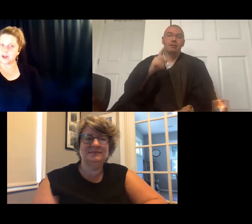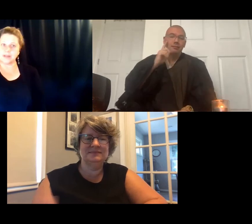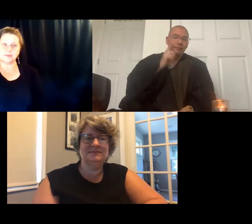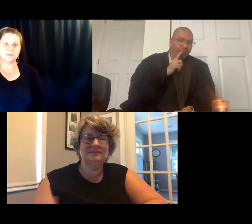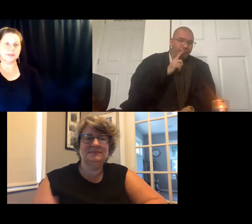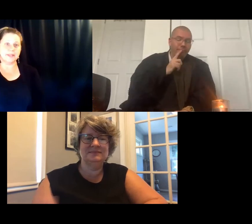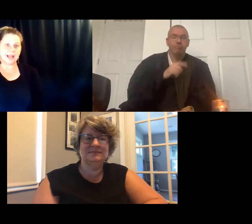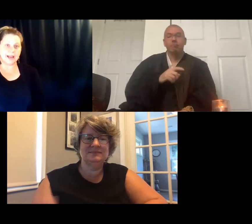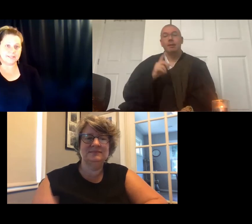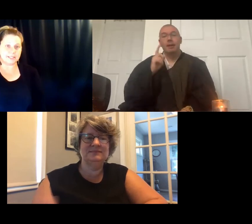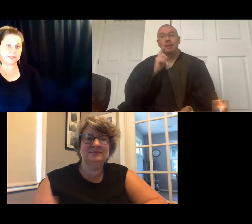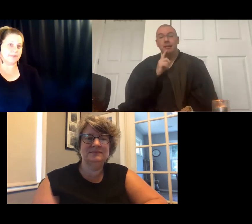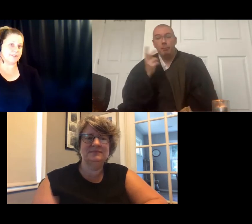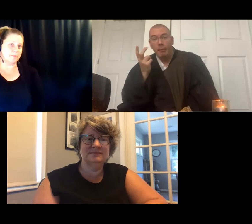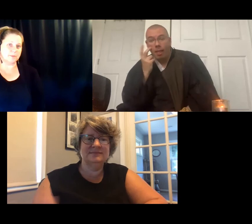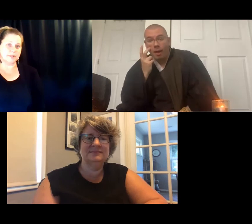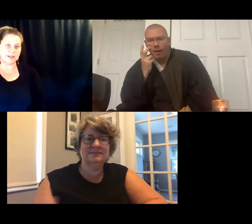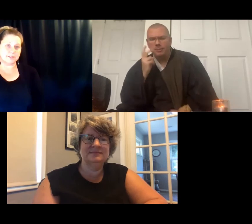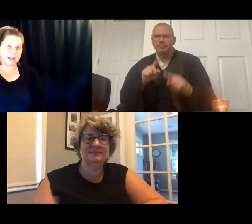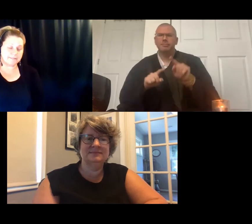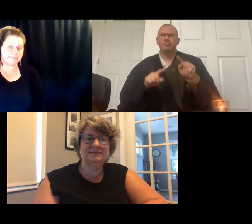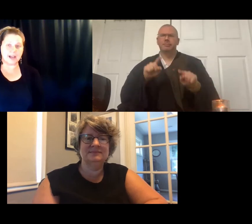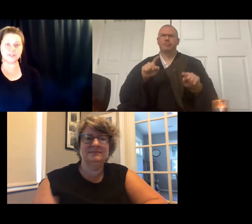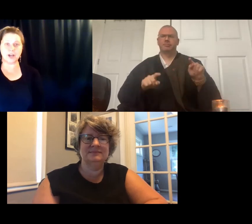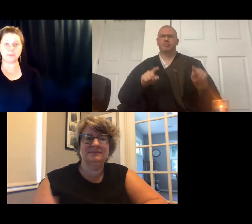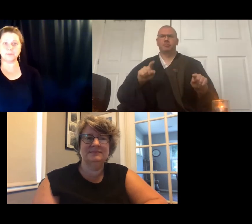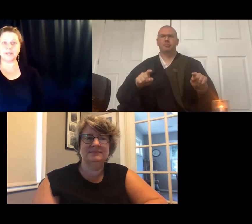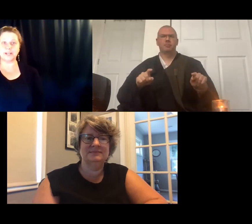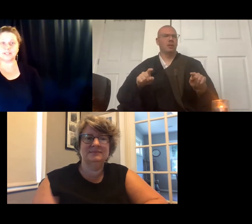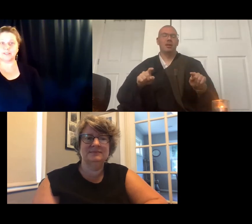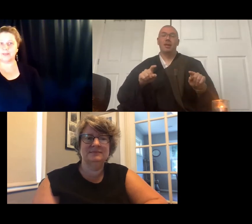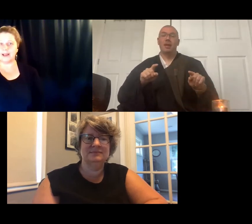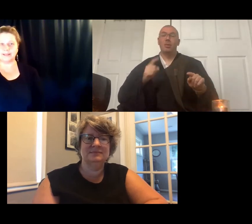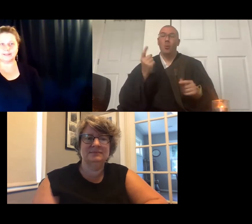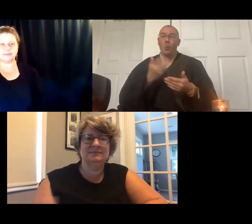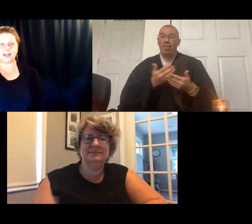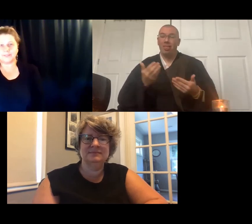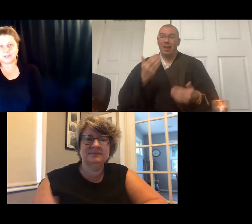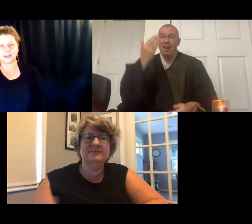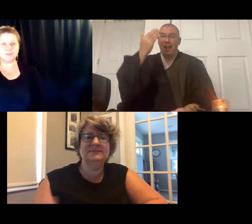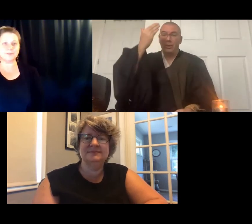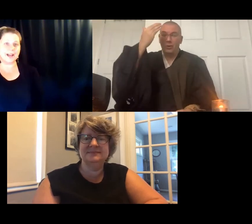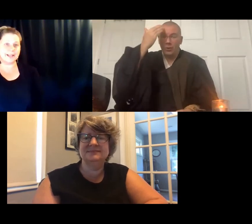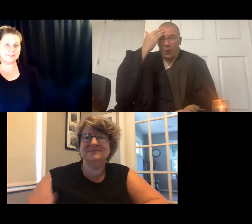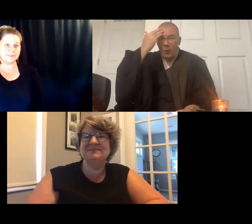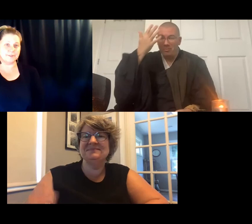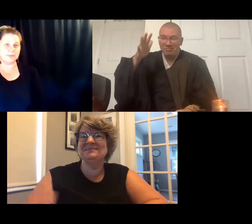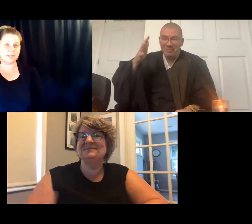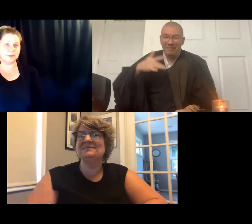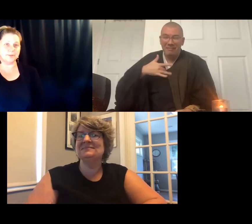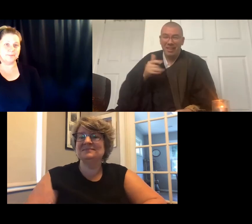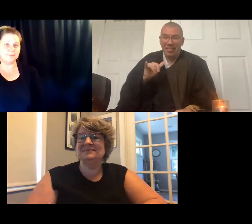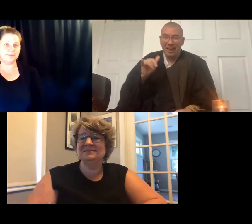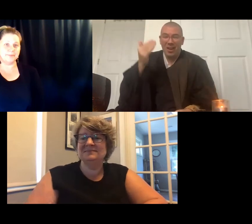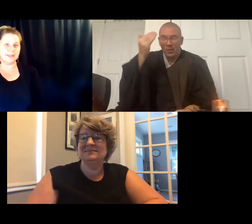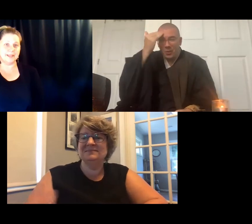I've taught people that have CP, I've taught people that are deaf, I've taught people that are deaf-blind. I've taught a variety of different